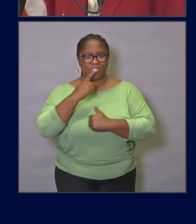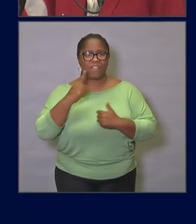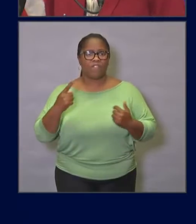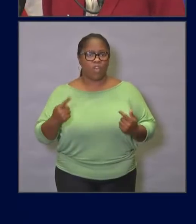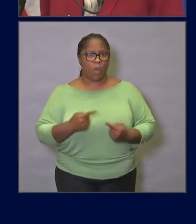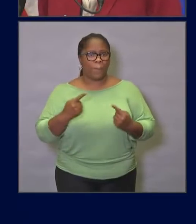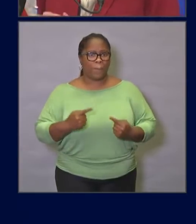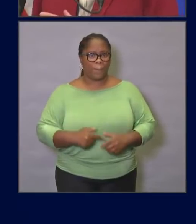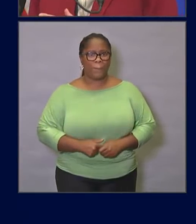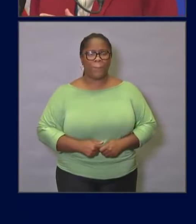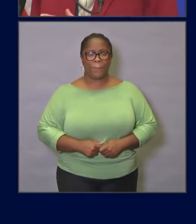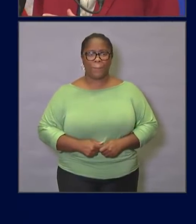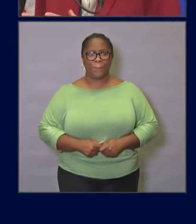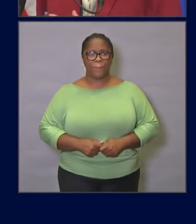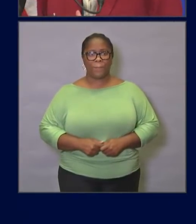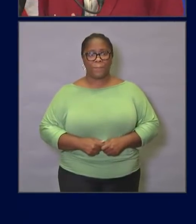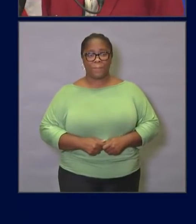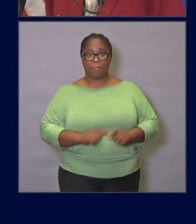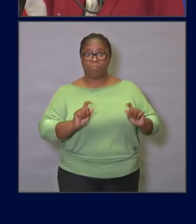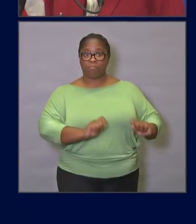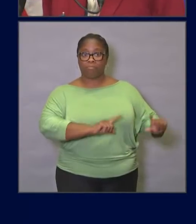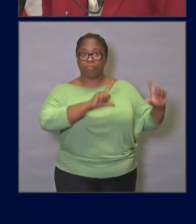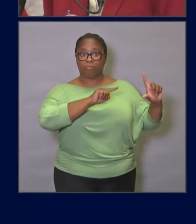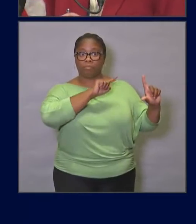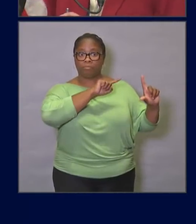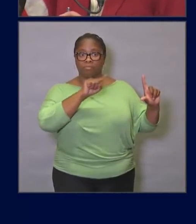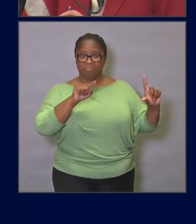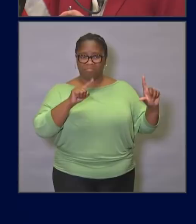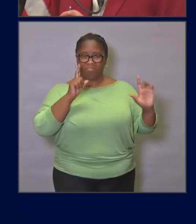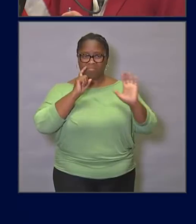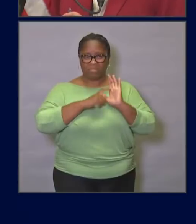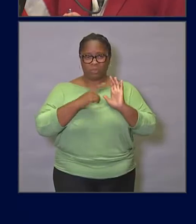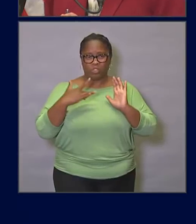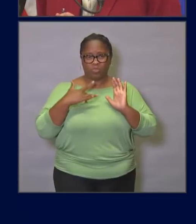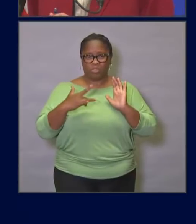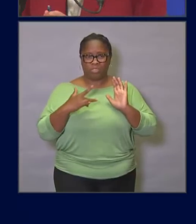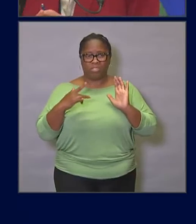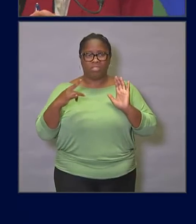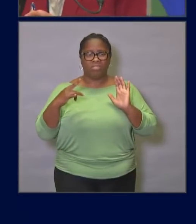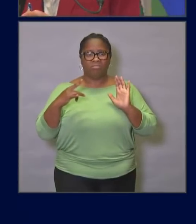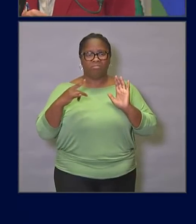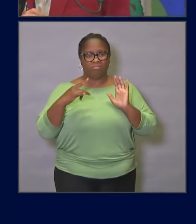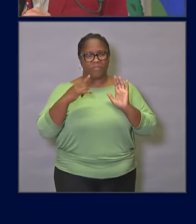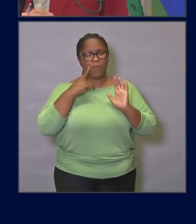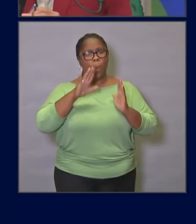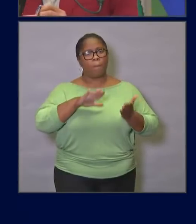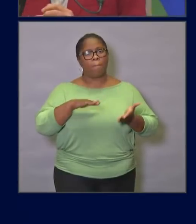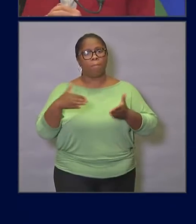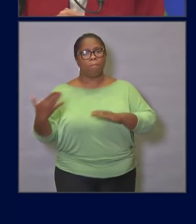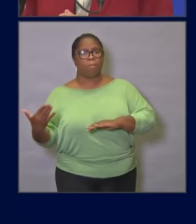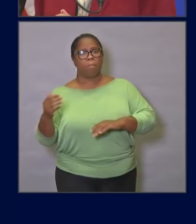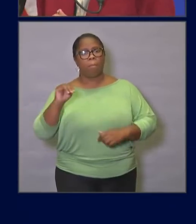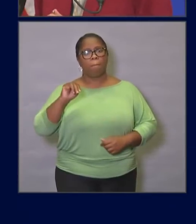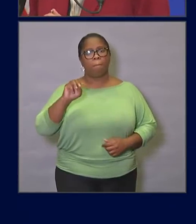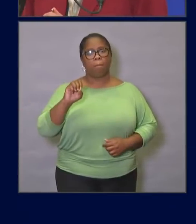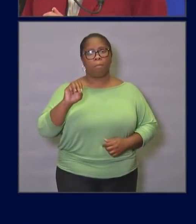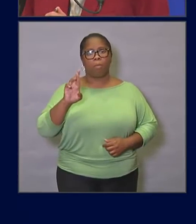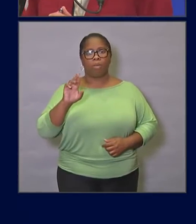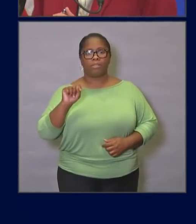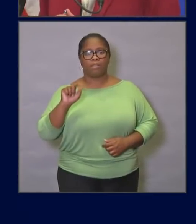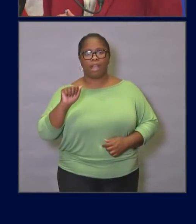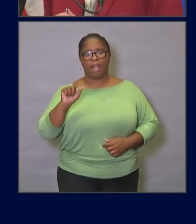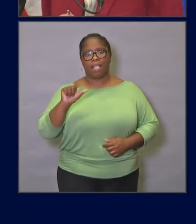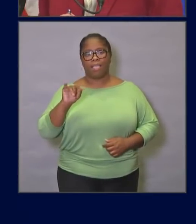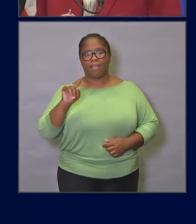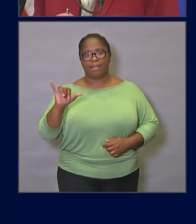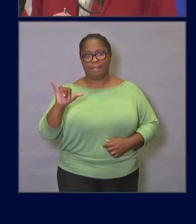slide. As you can see, this shows some trend lines in mortality rates from COVID-19 by